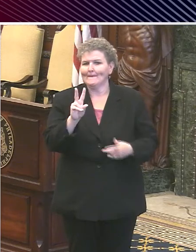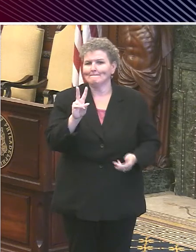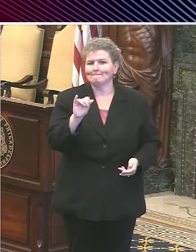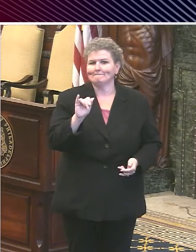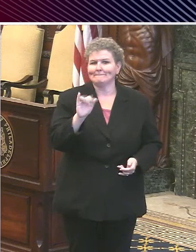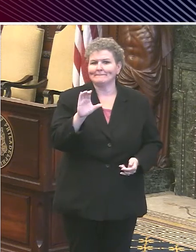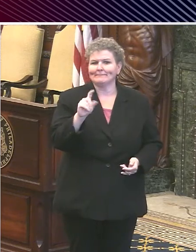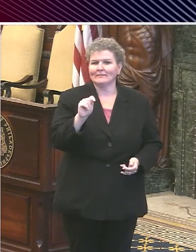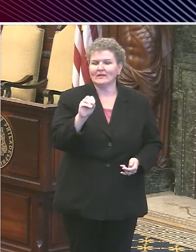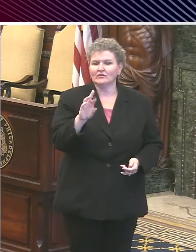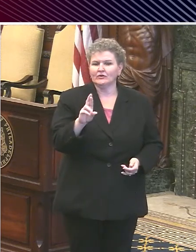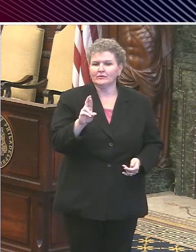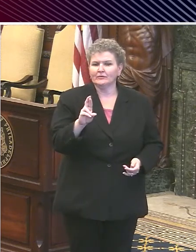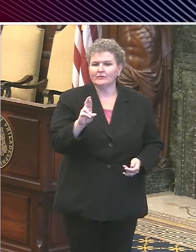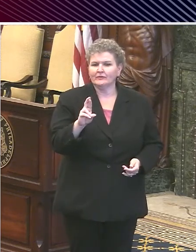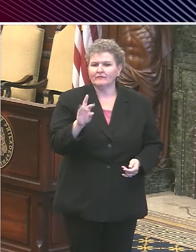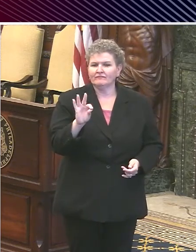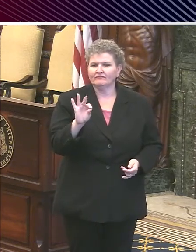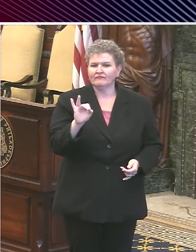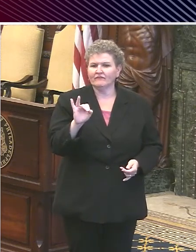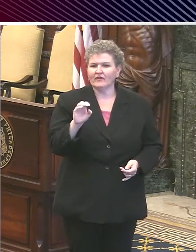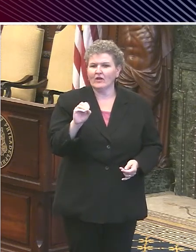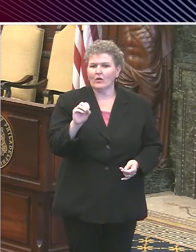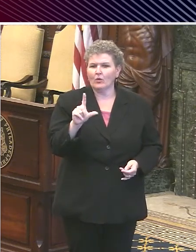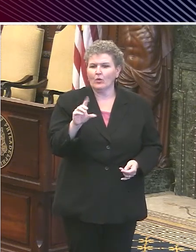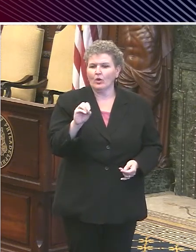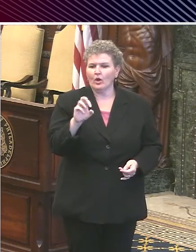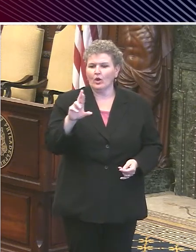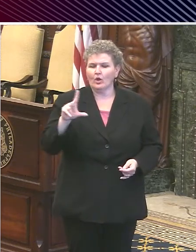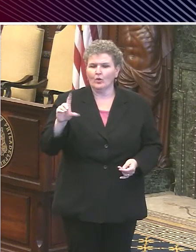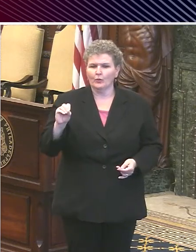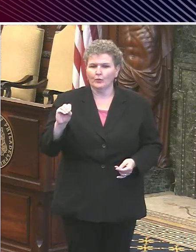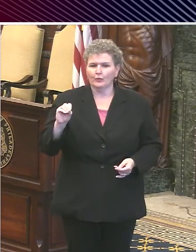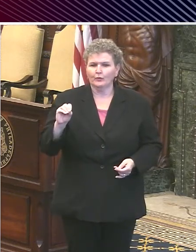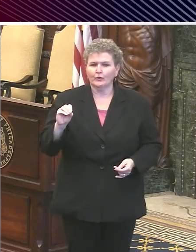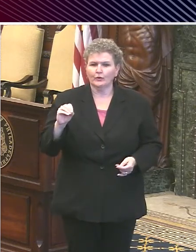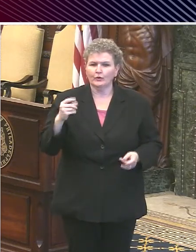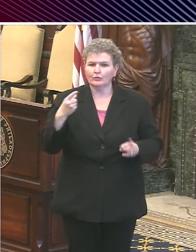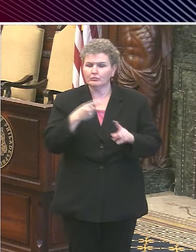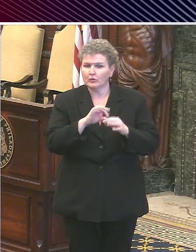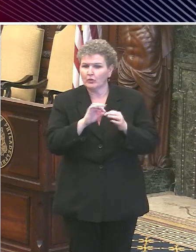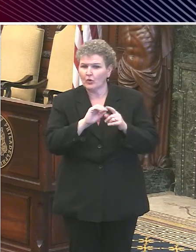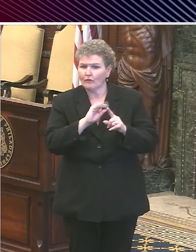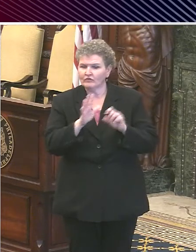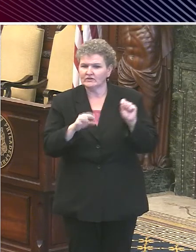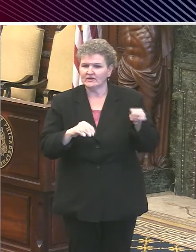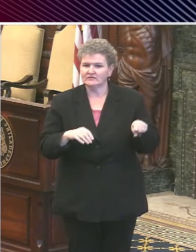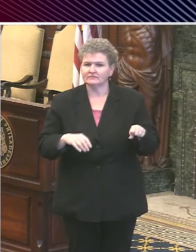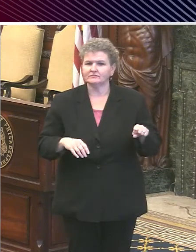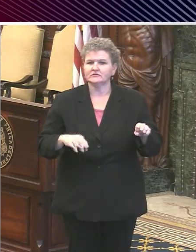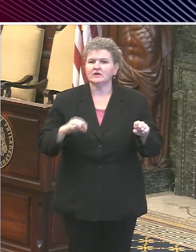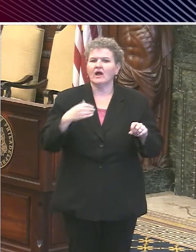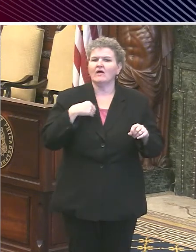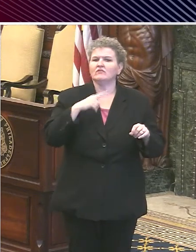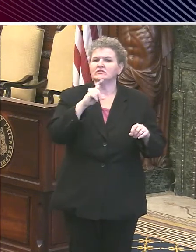at Philadelphia Magazine. Victor, do you have a question on COVID? Yes, good afternoon. Dr. Okay.